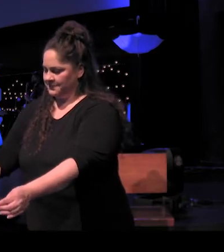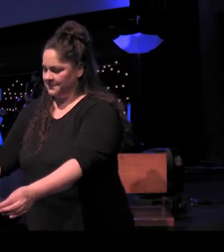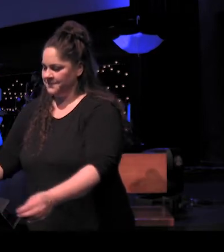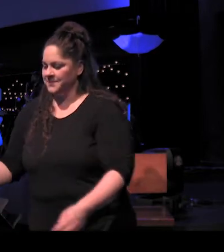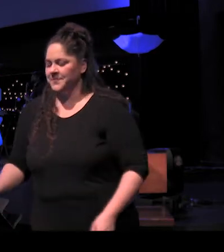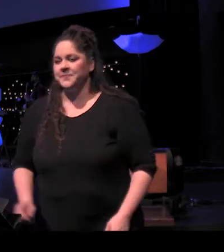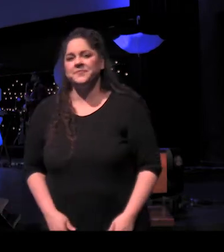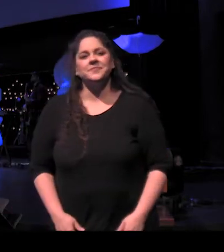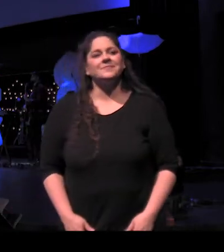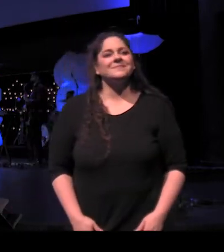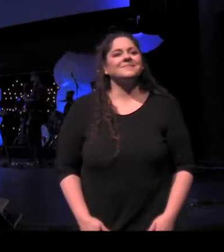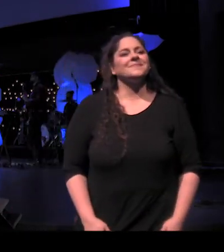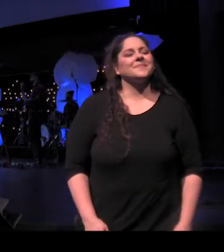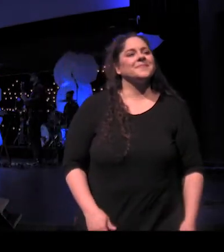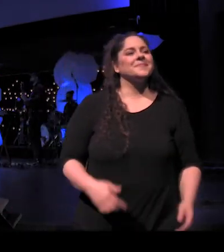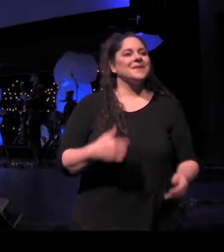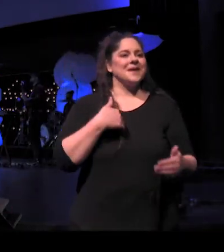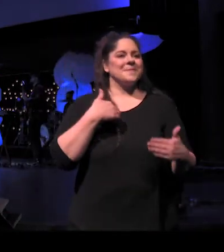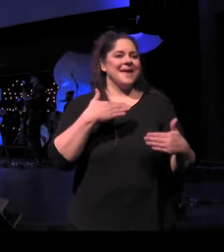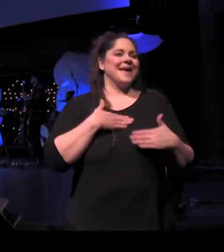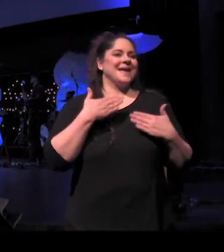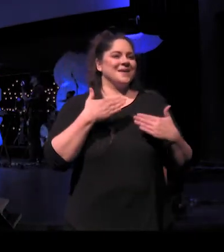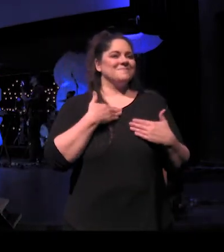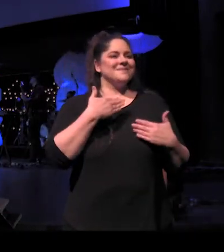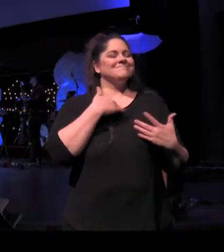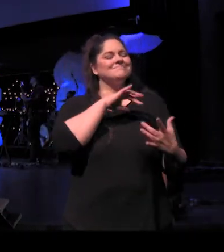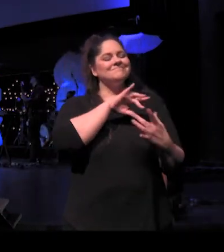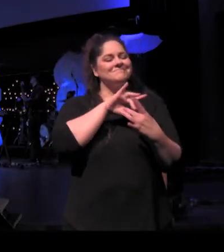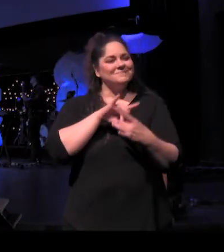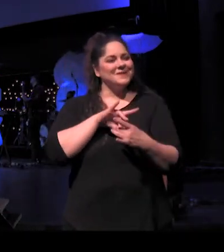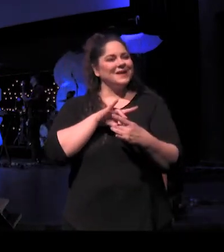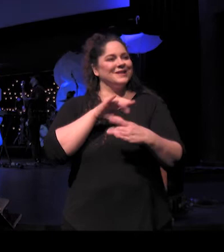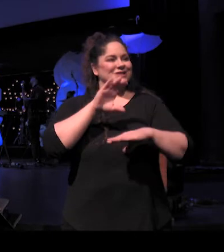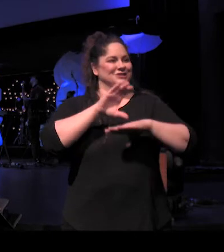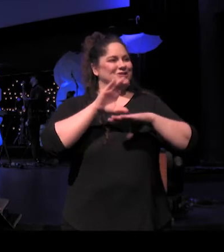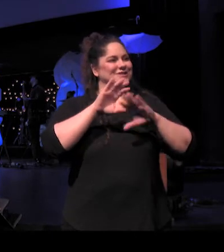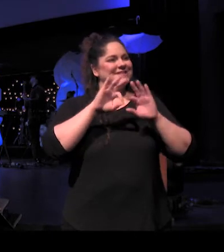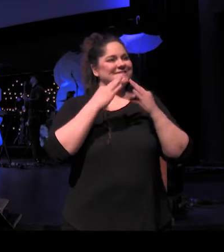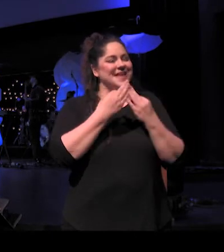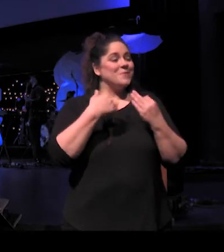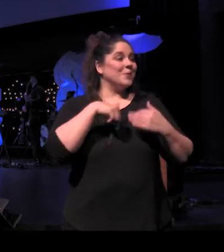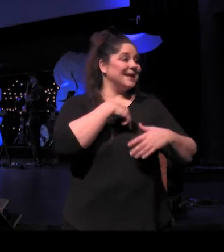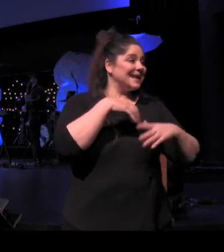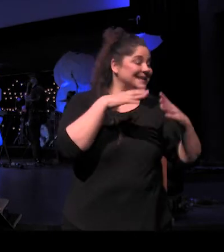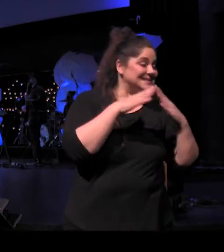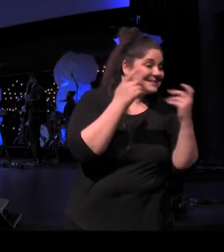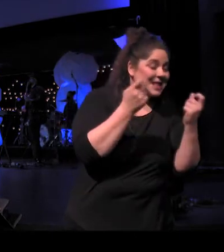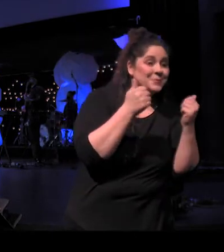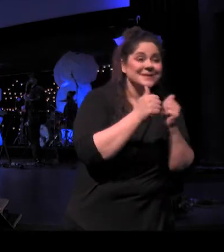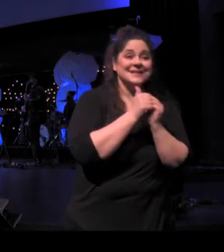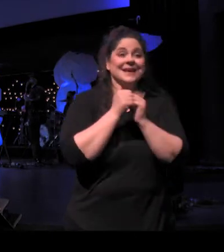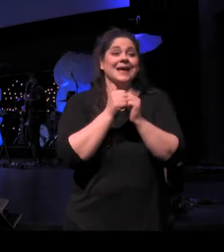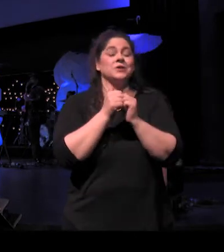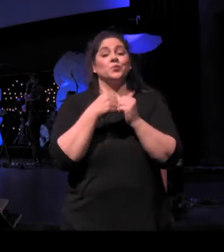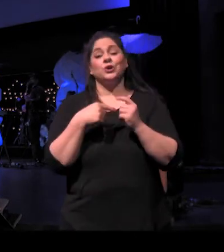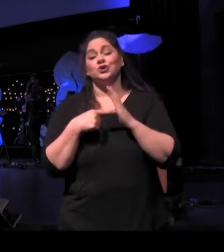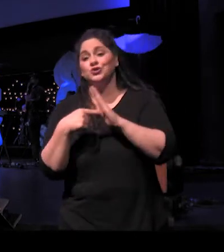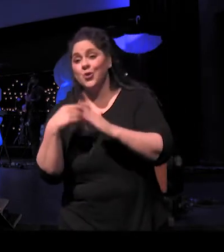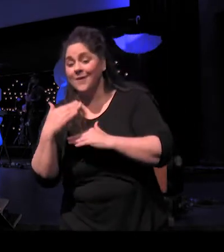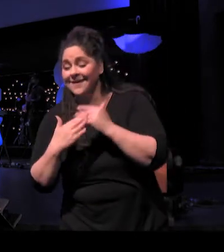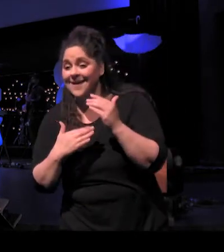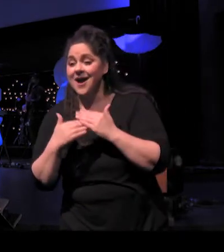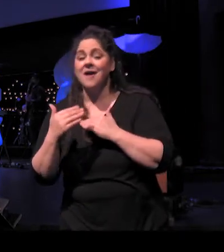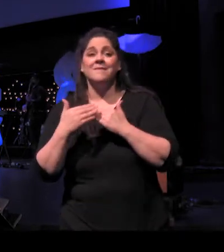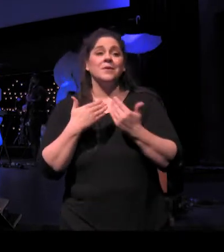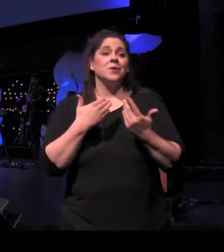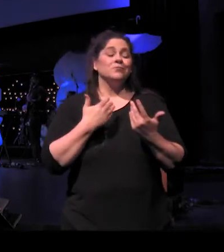I love being a part of a church family where we can celebrate together. We can comfort each other, we can mourn together,